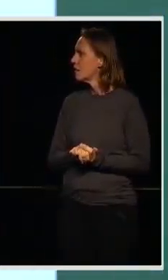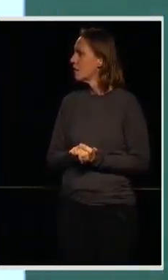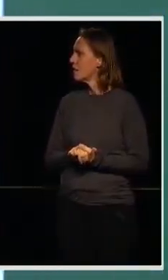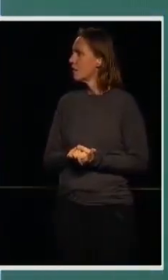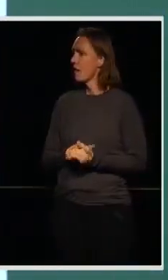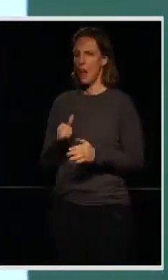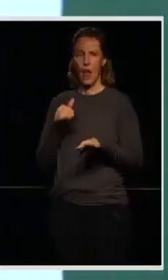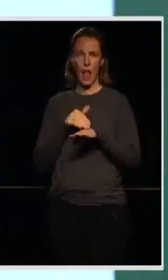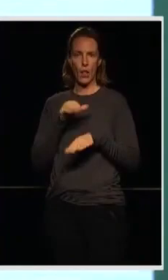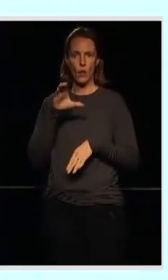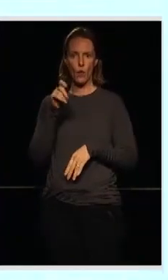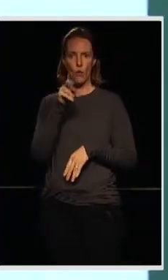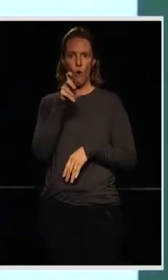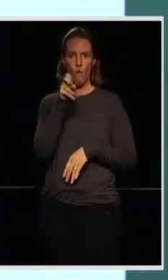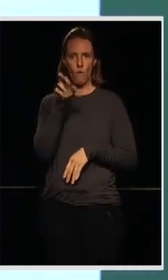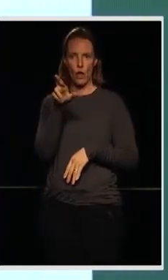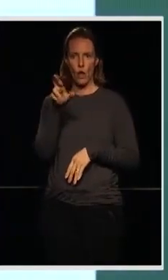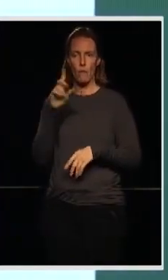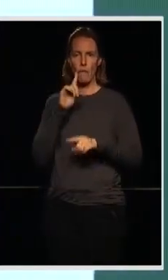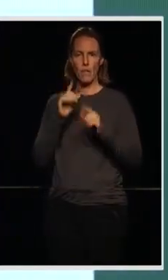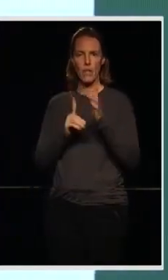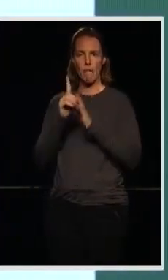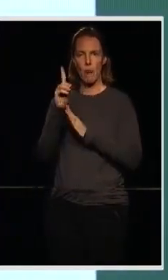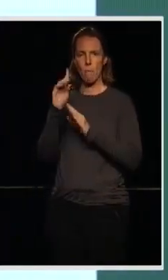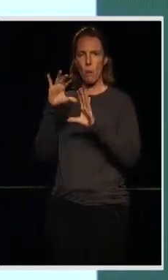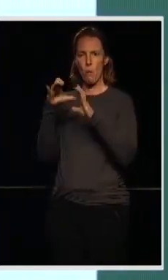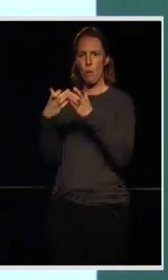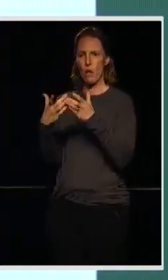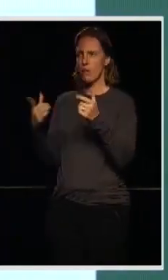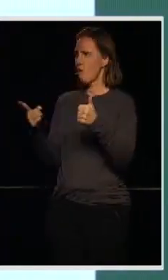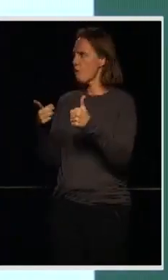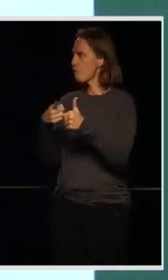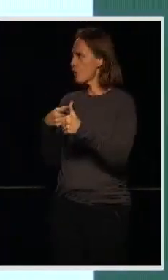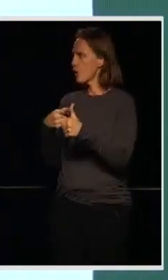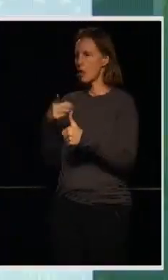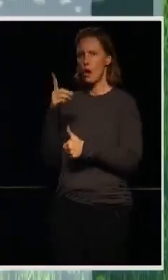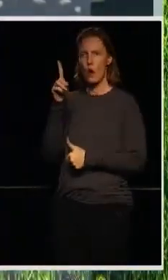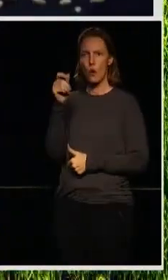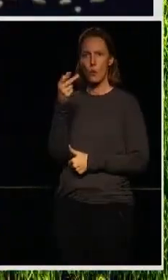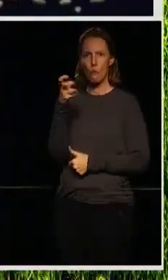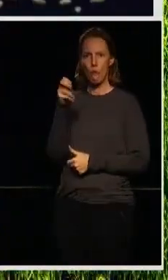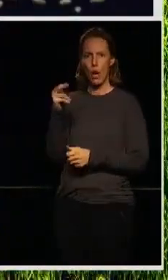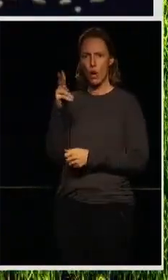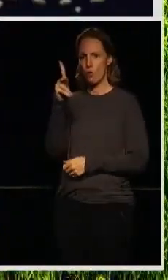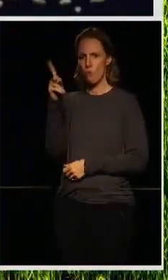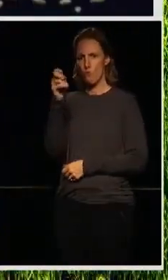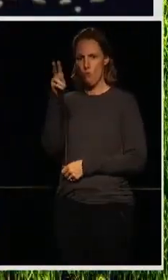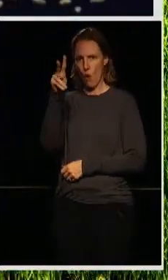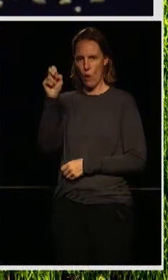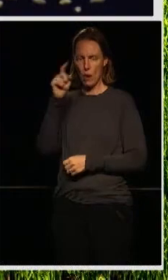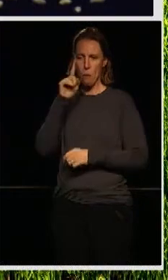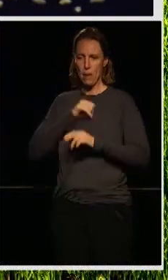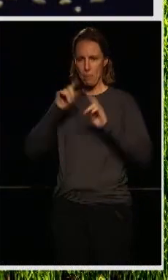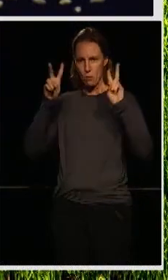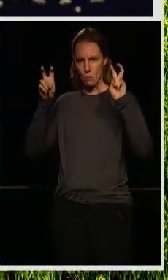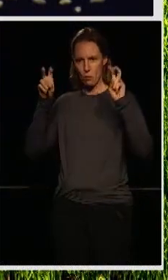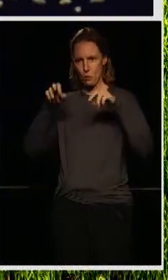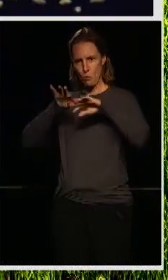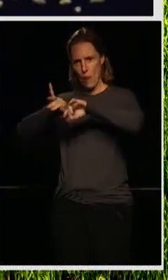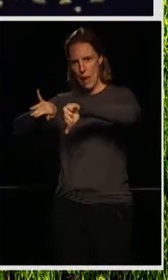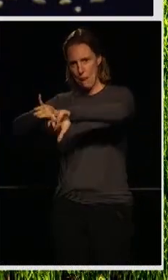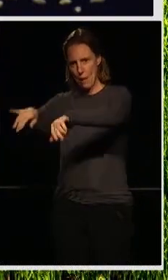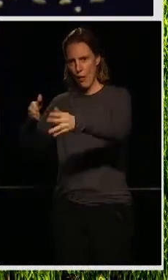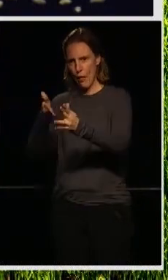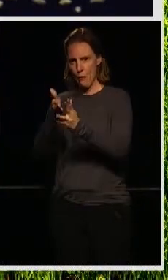At Crover, we have developed the world's first granular drone, in the sense of a device able to swim through bulk